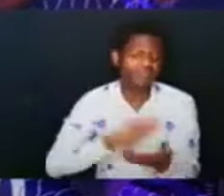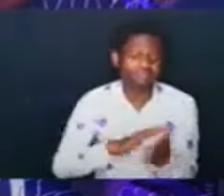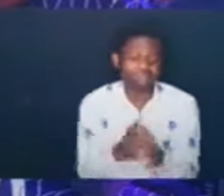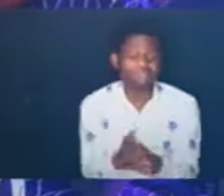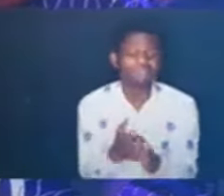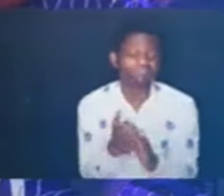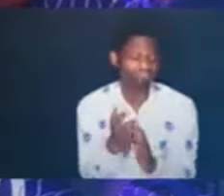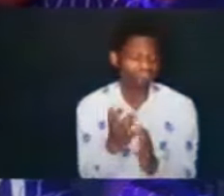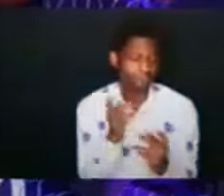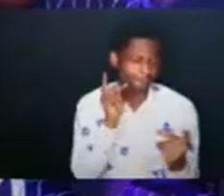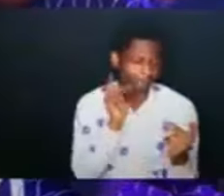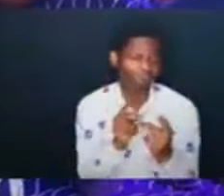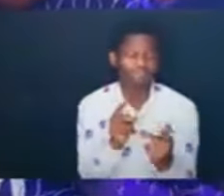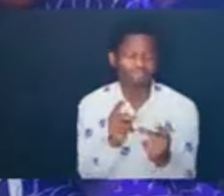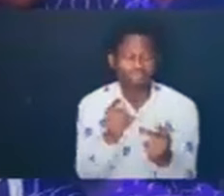beye